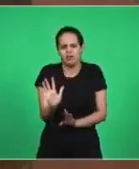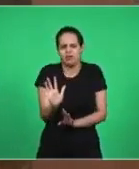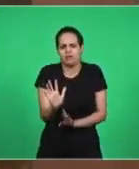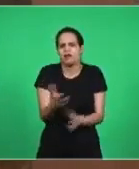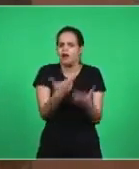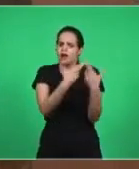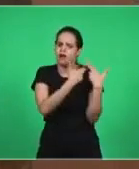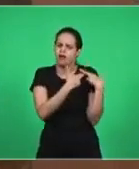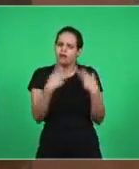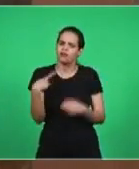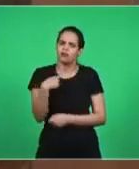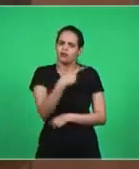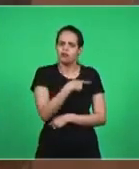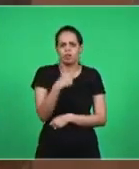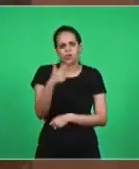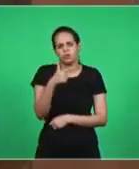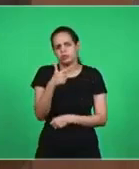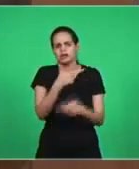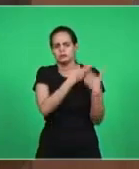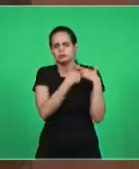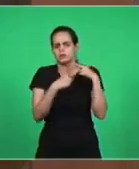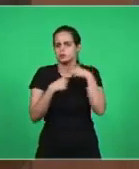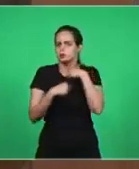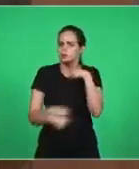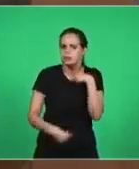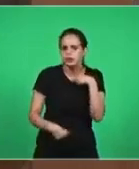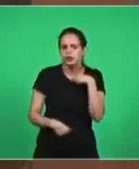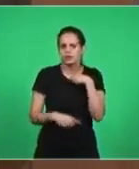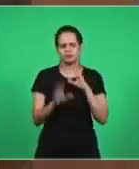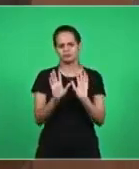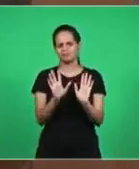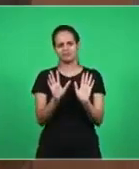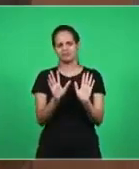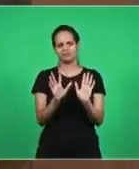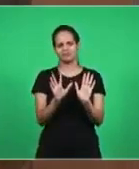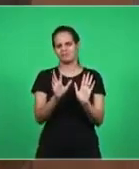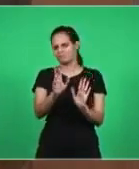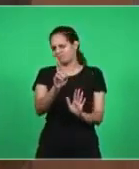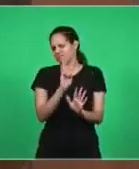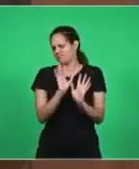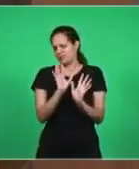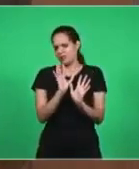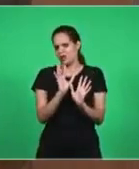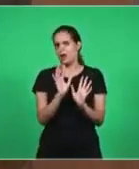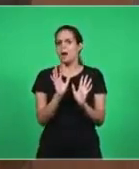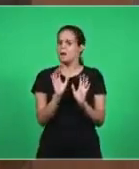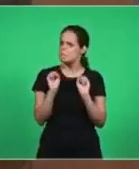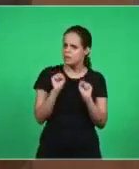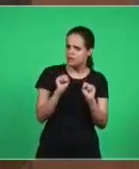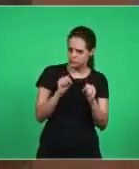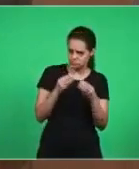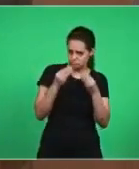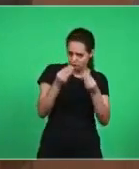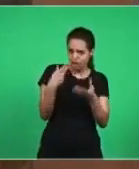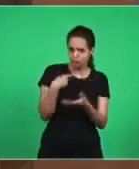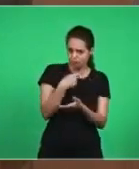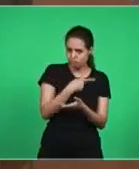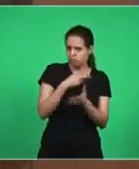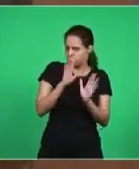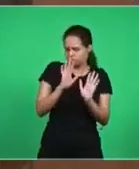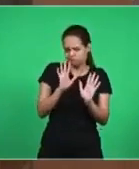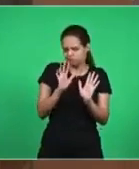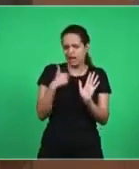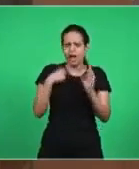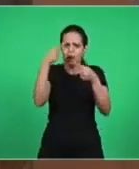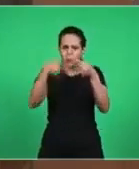of a Christian that our pastor that have no responsibility. This explanation is worthless for the work. You can